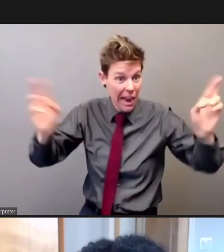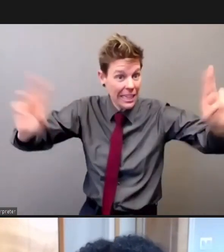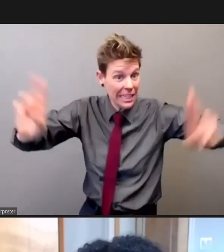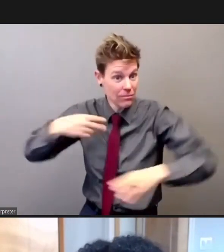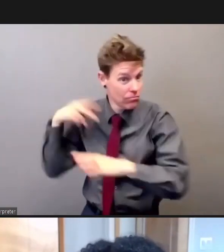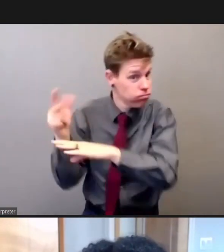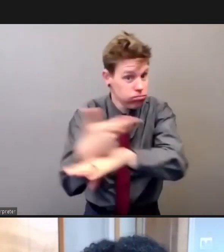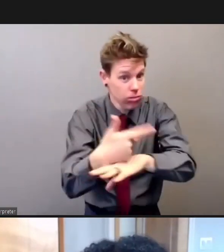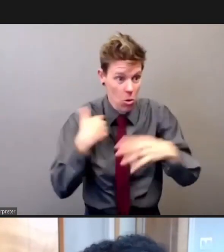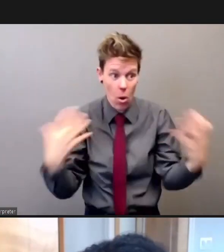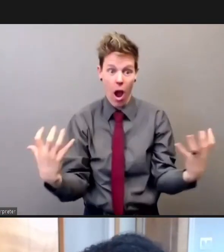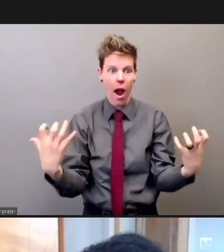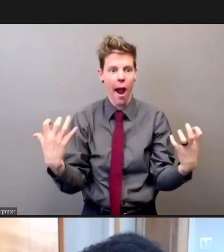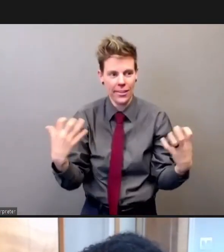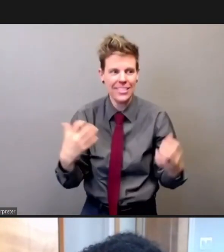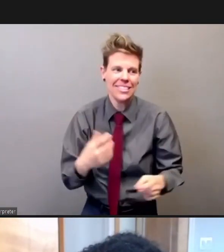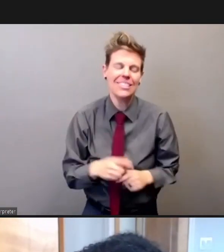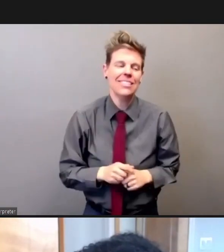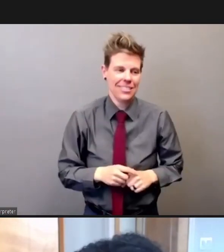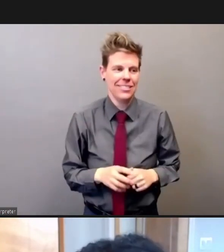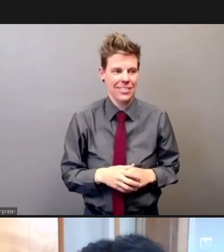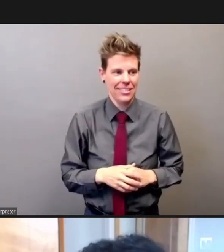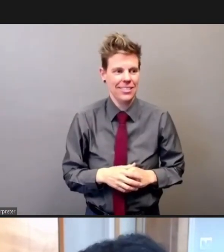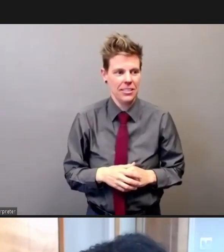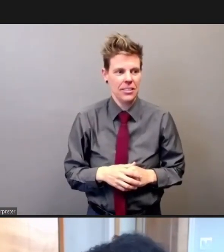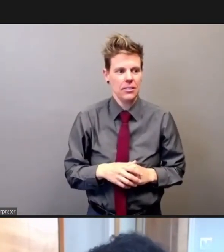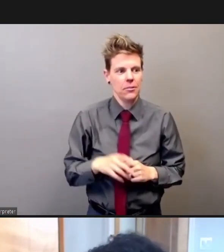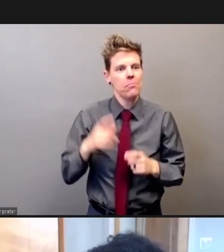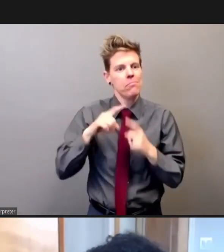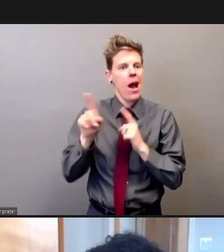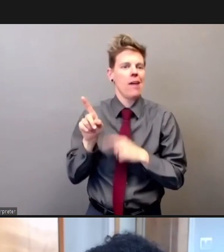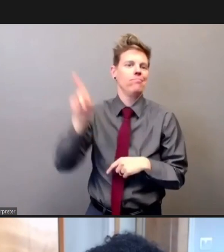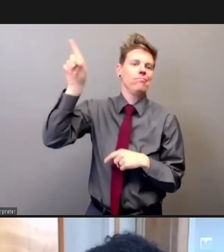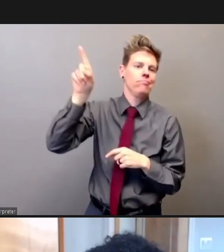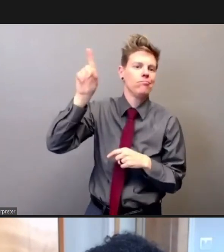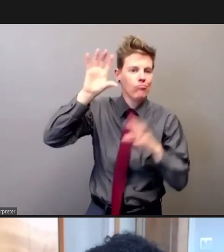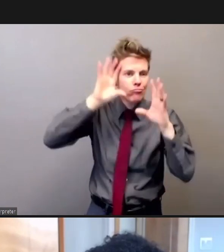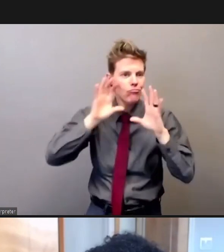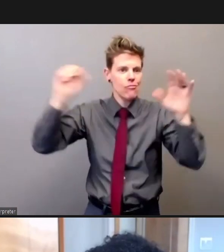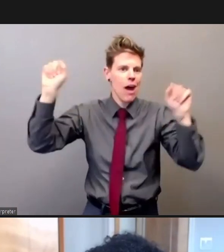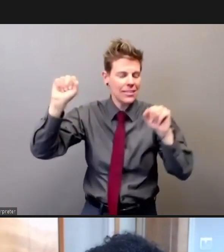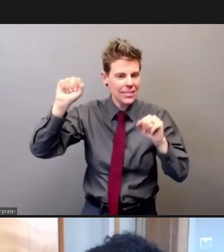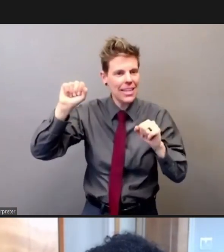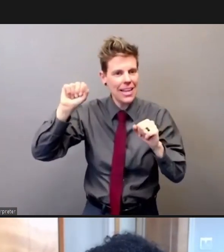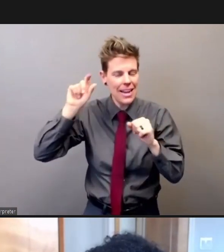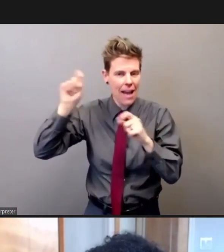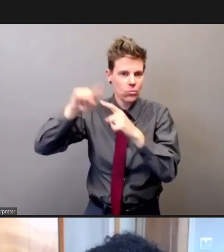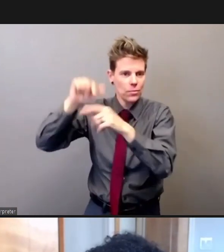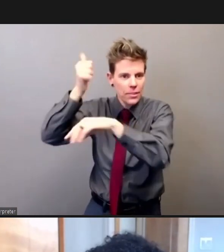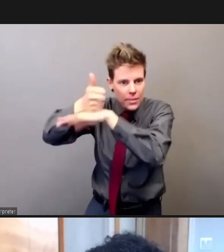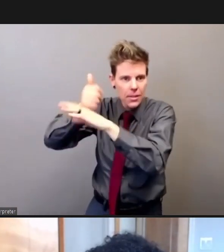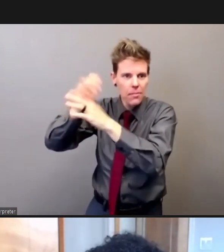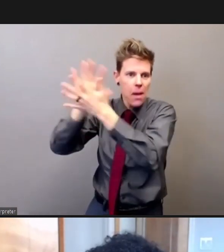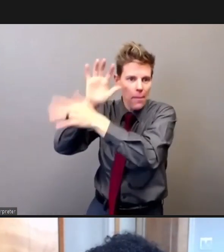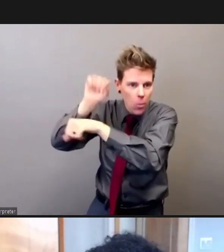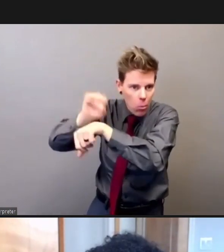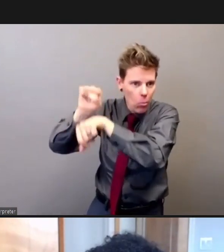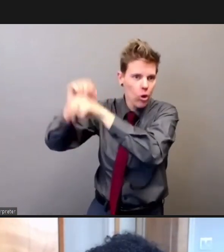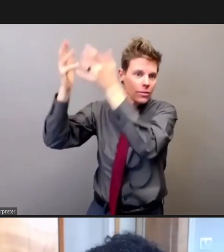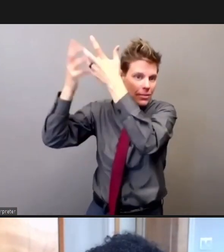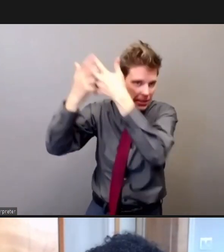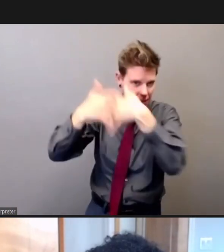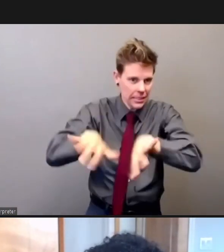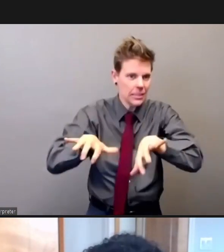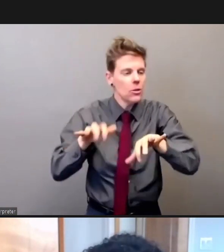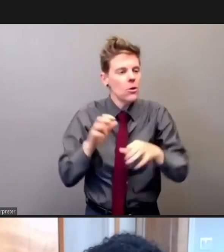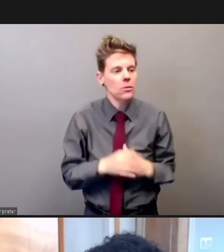ready. So as soon as the Department of Health does its due diligence, we will have it done. And I'm really excited